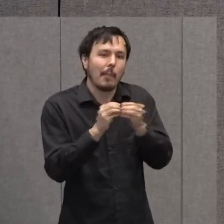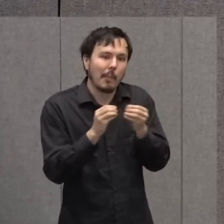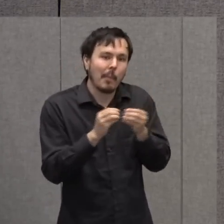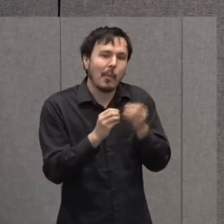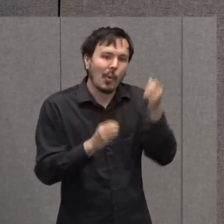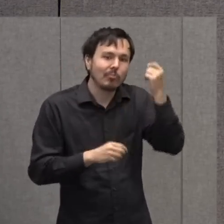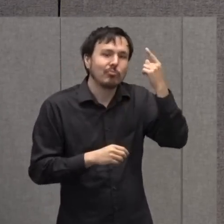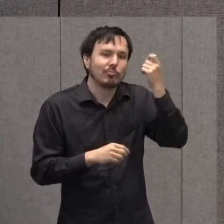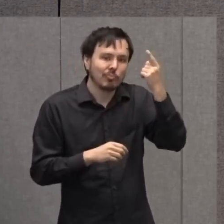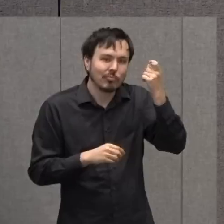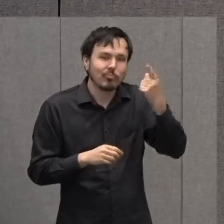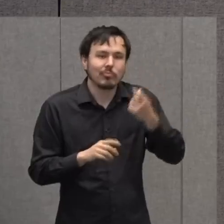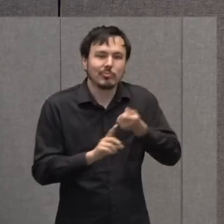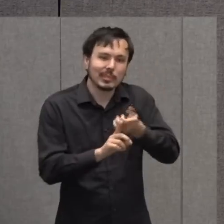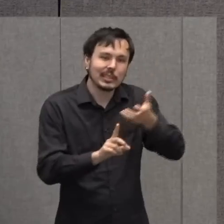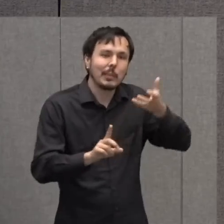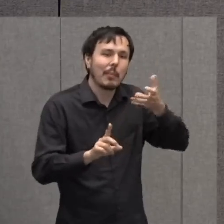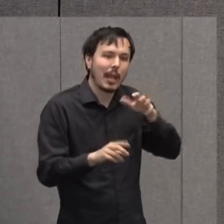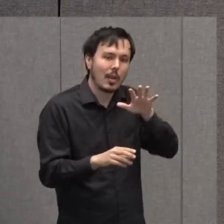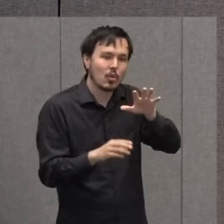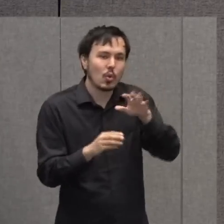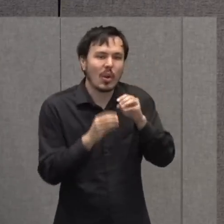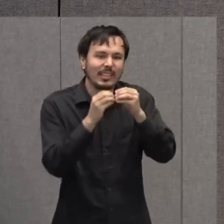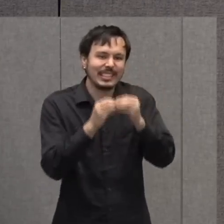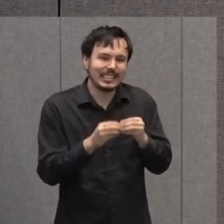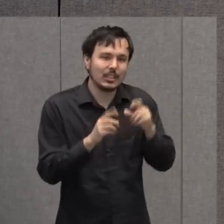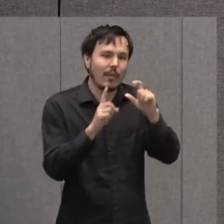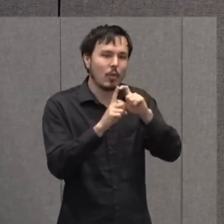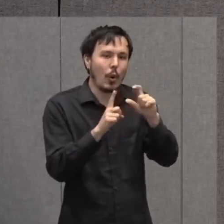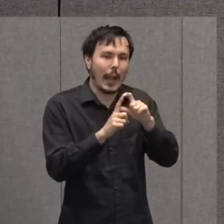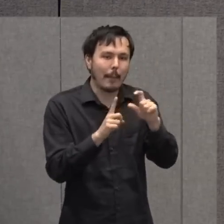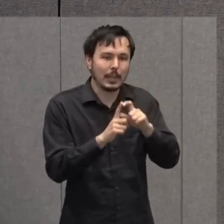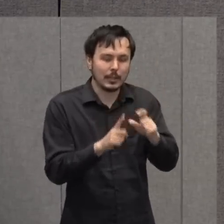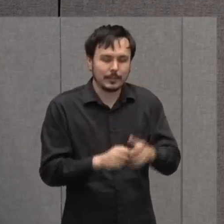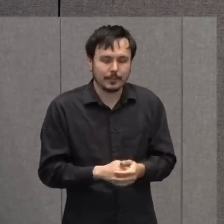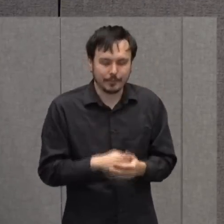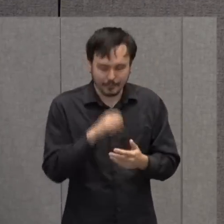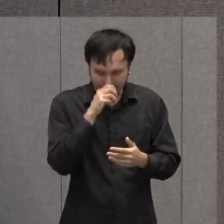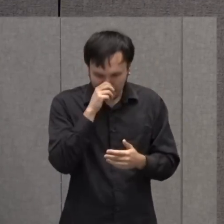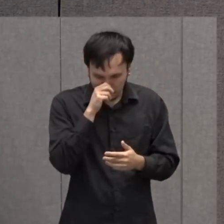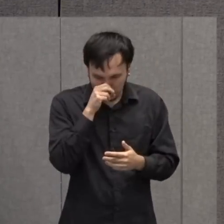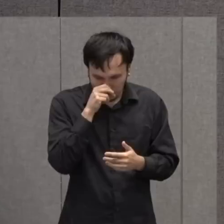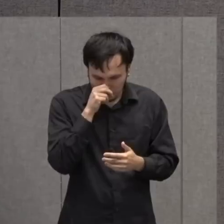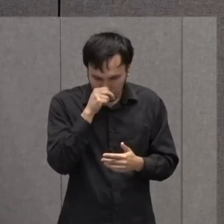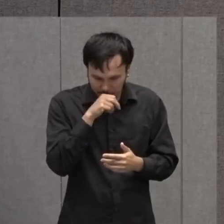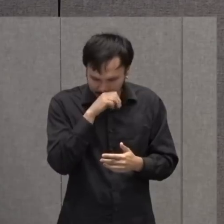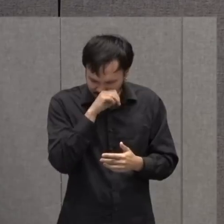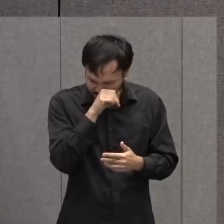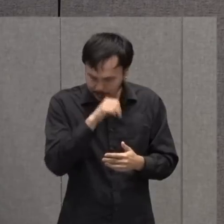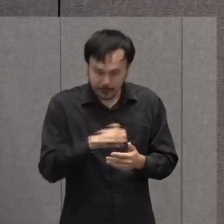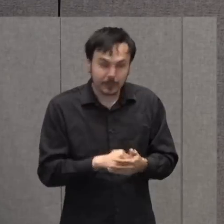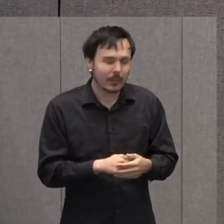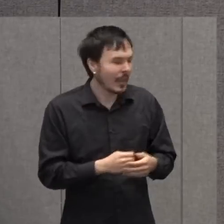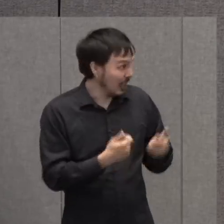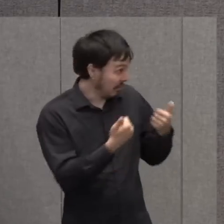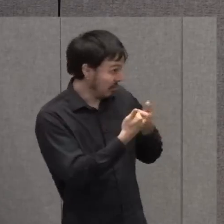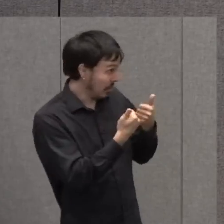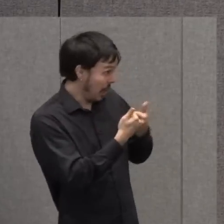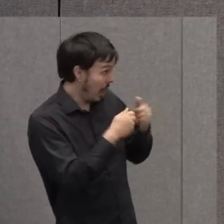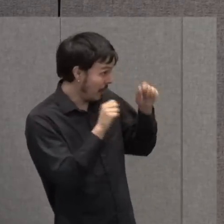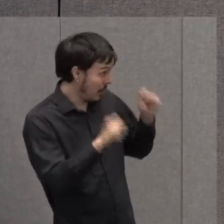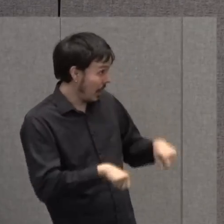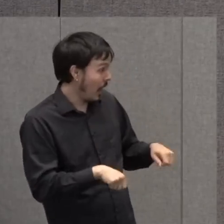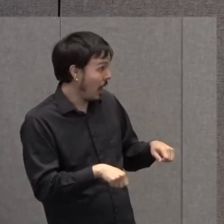stuff, expand your digit vocabulary kind of. Digit game that we can Yes, play. yes, that's that what. will